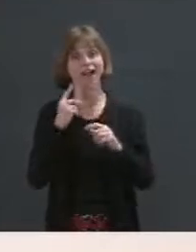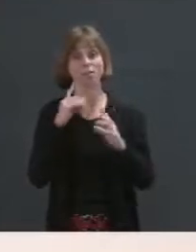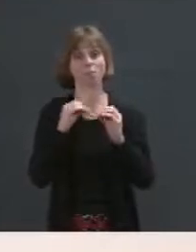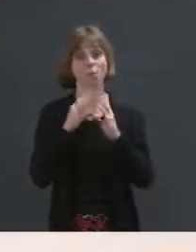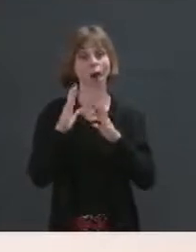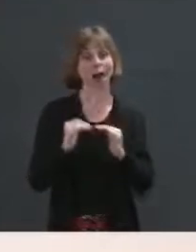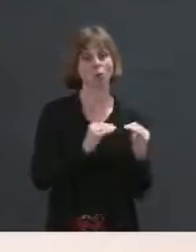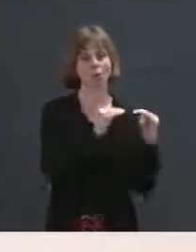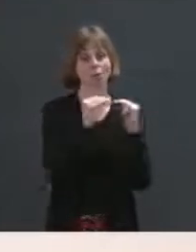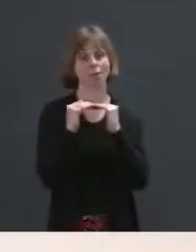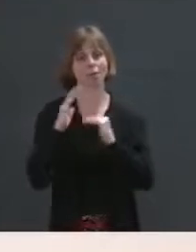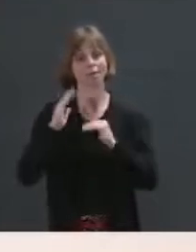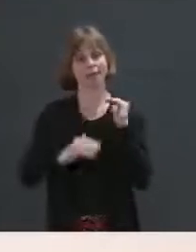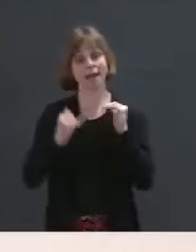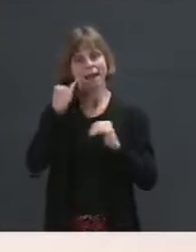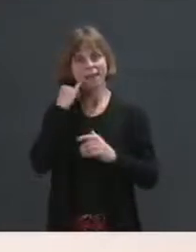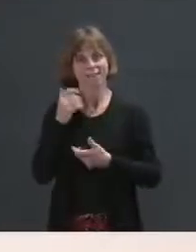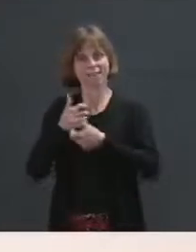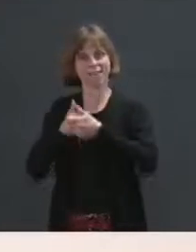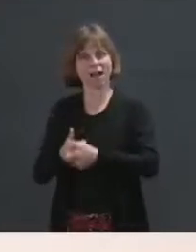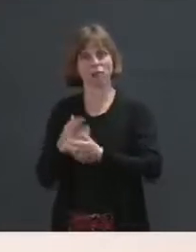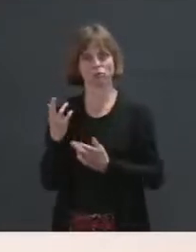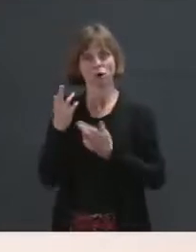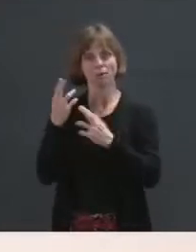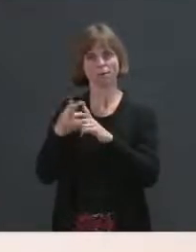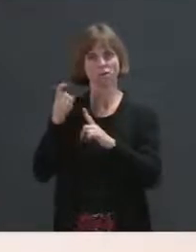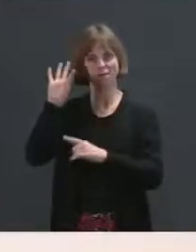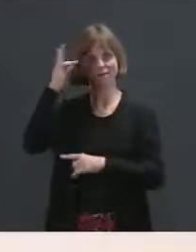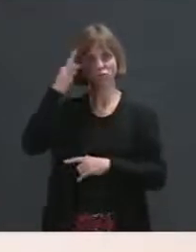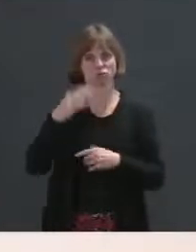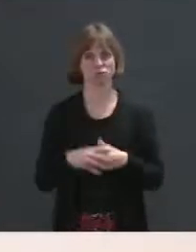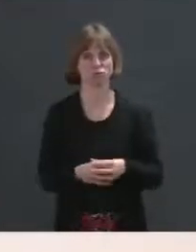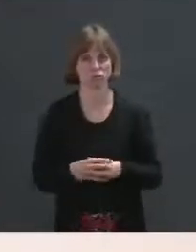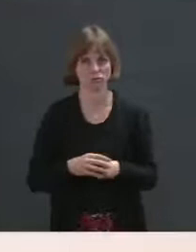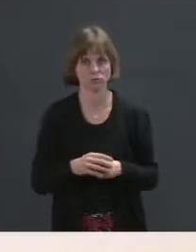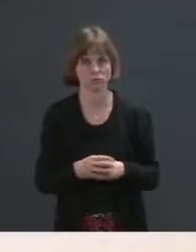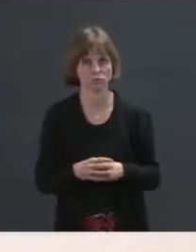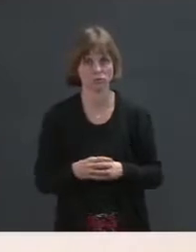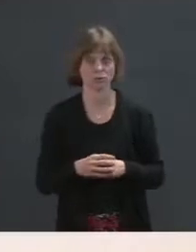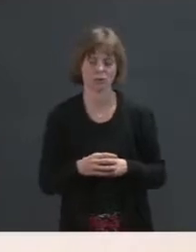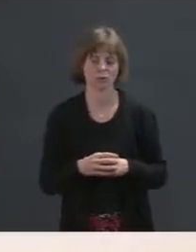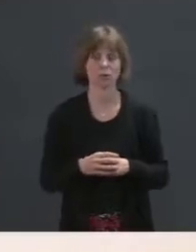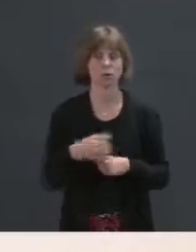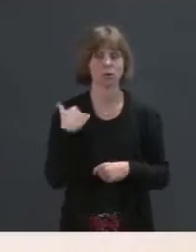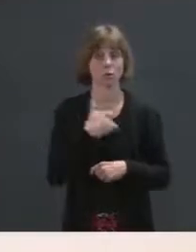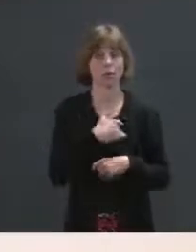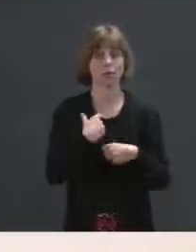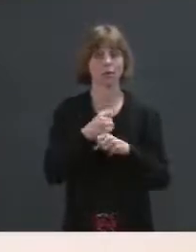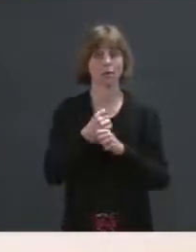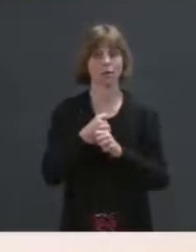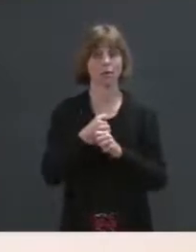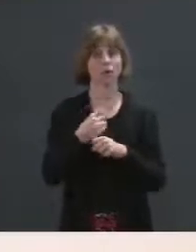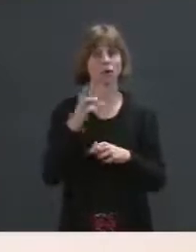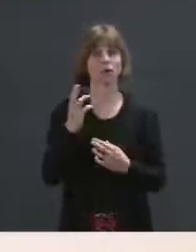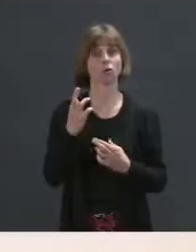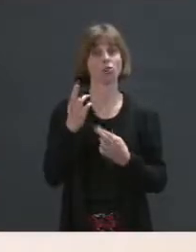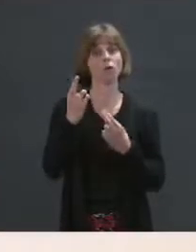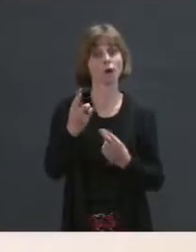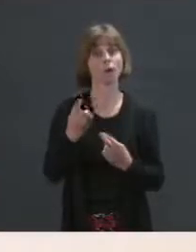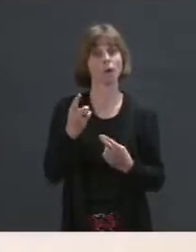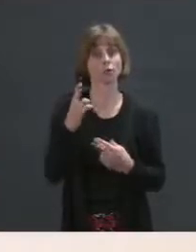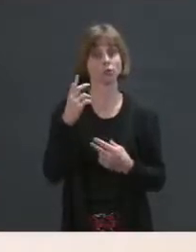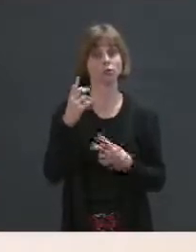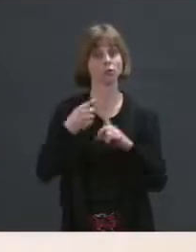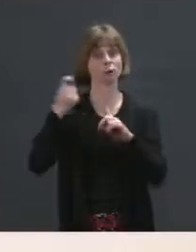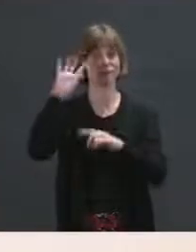he follows the recommendations from the federal level? Well, we make recommendations at the federal level for a reason, because